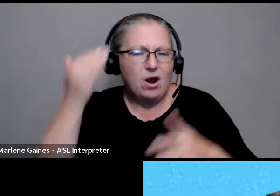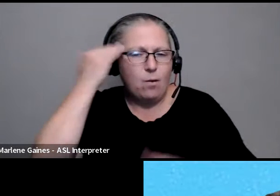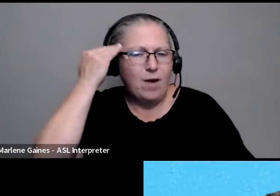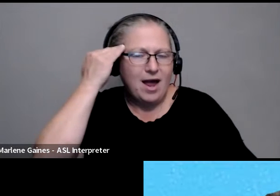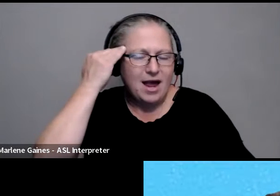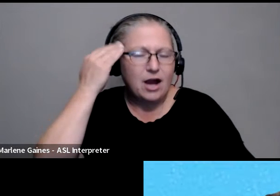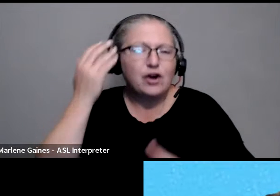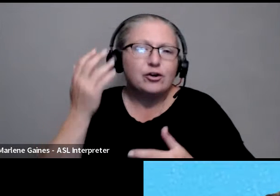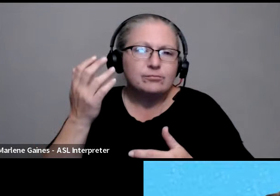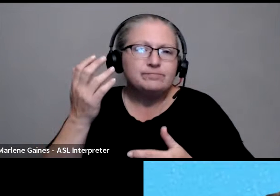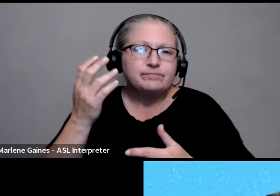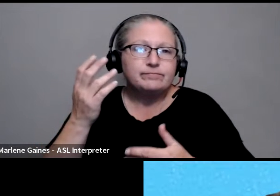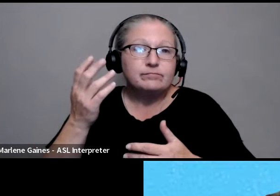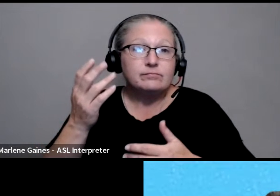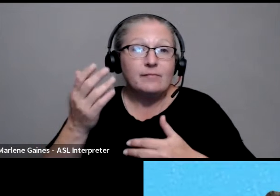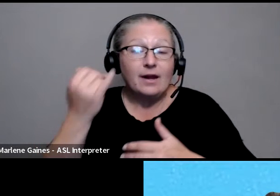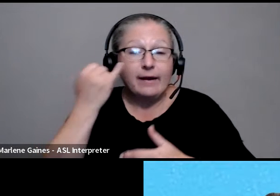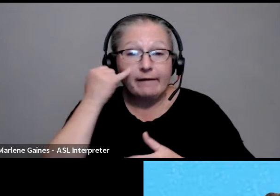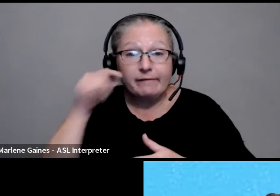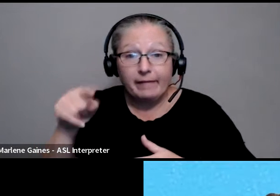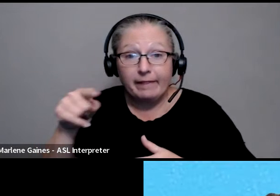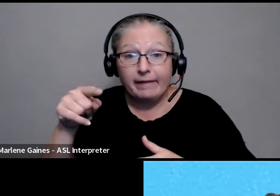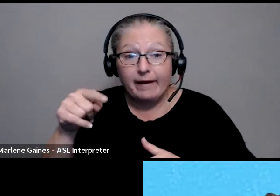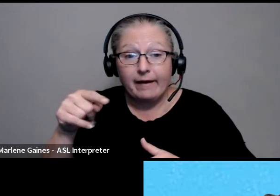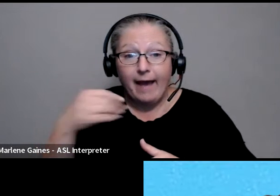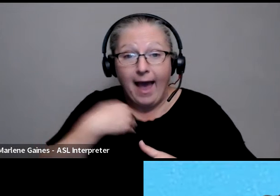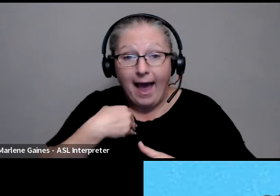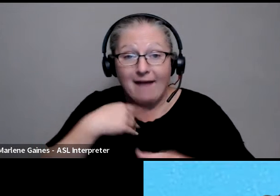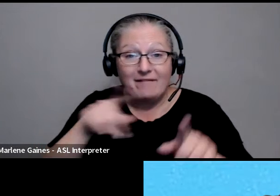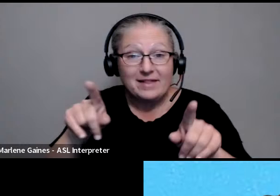aware, whether or not they had the kind of same,